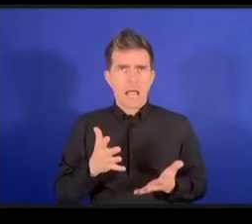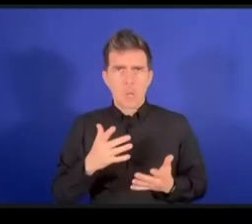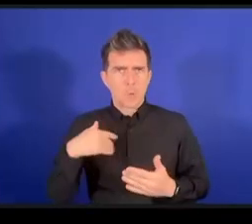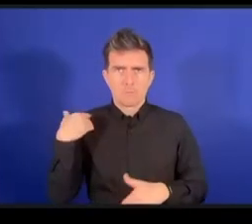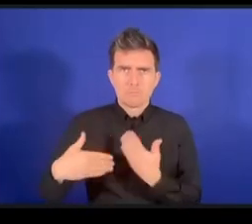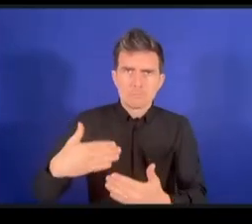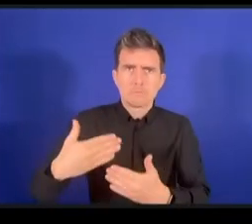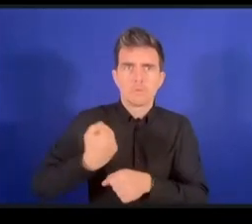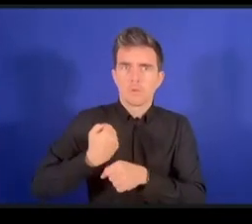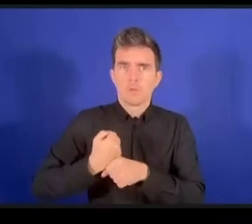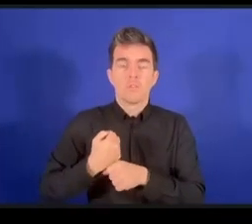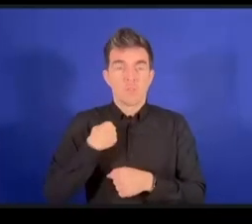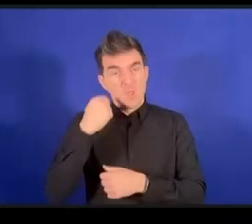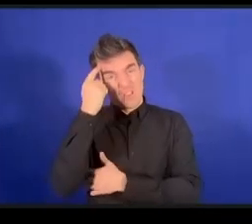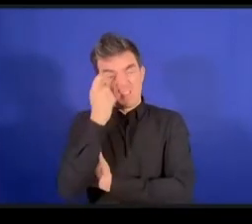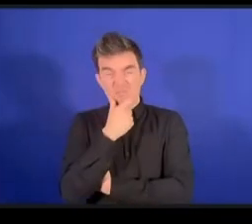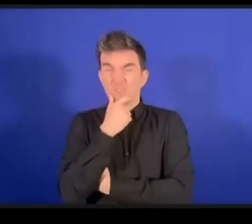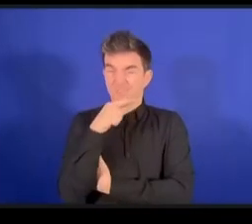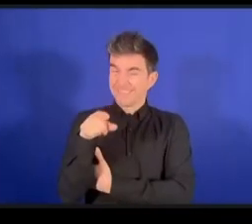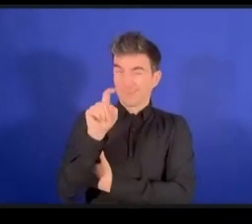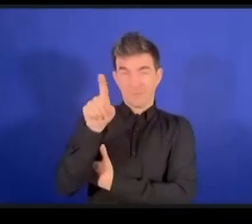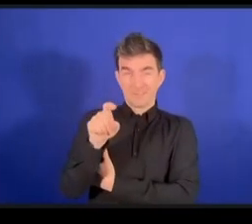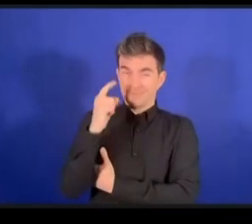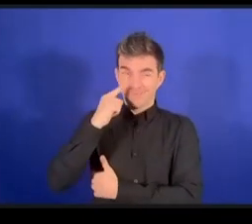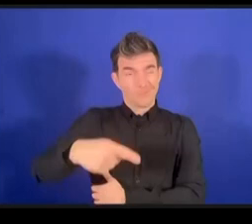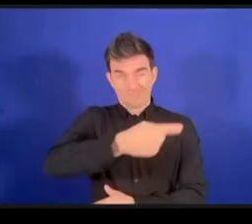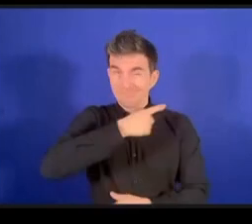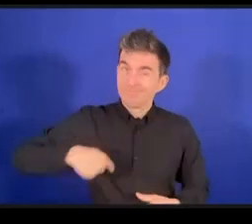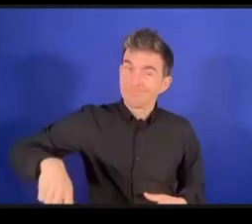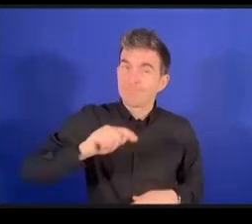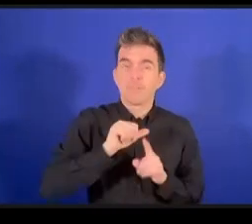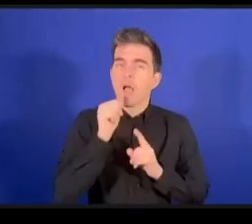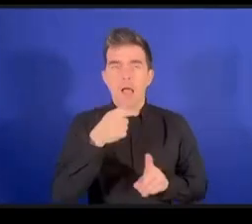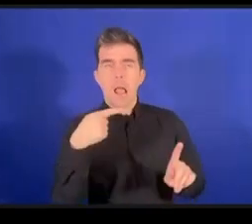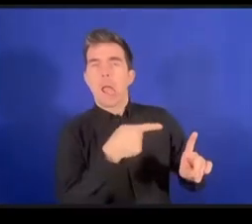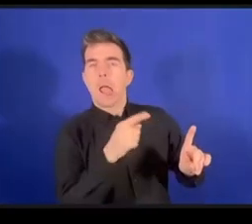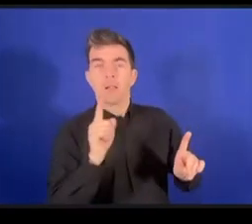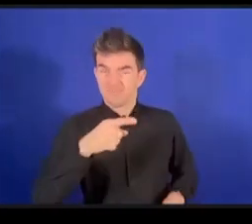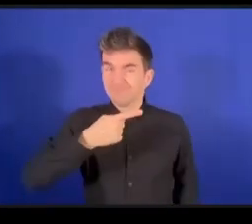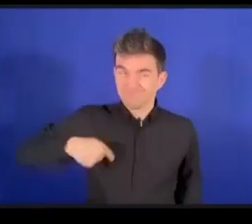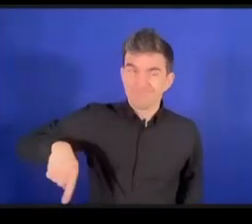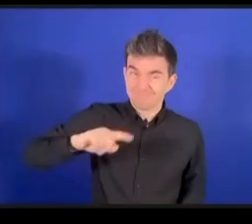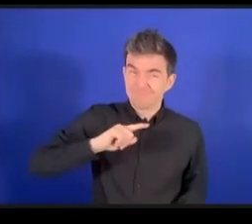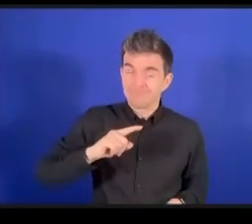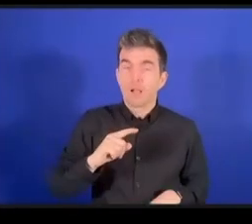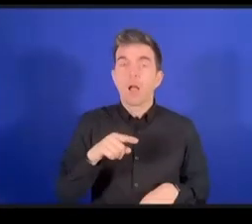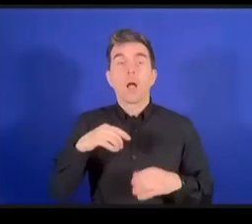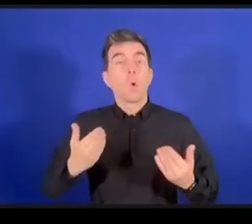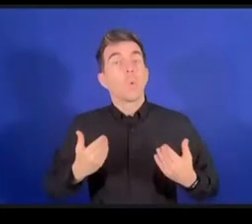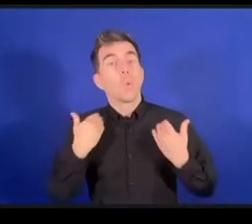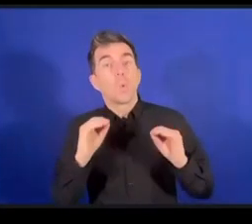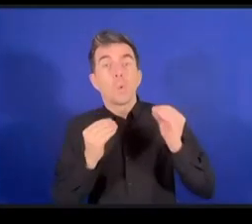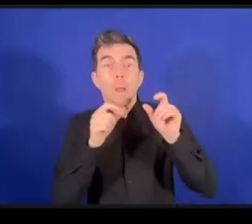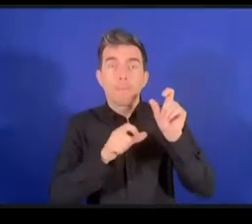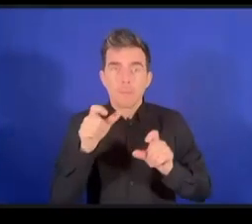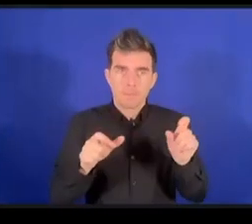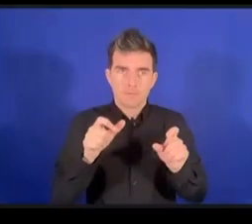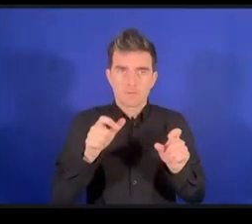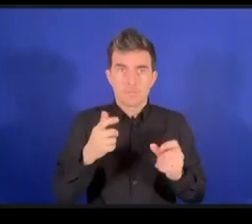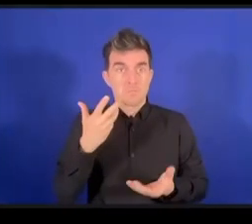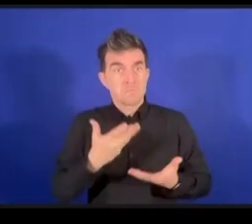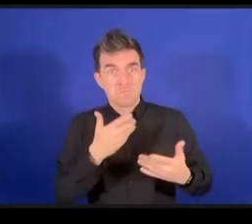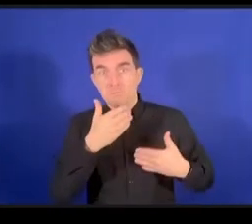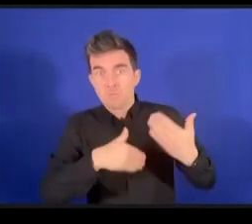maybe digital natives to this, but they, you know, are inheriting what we have here. And so any way that we can all think of